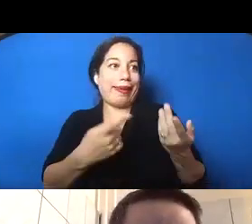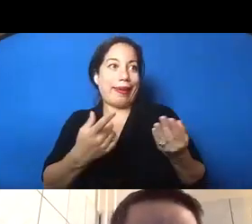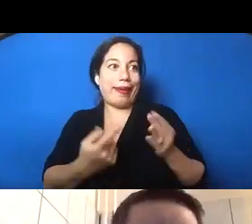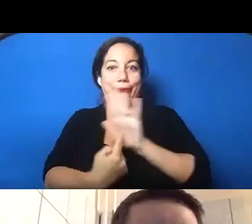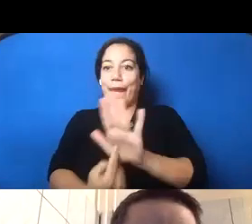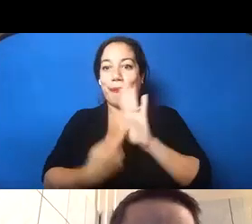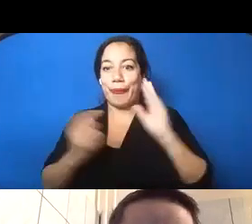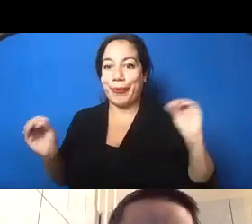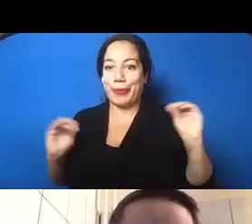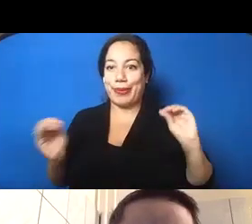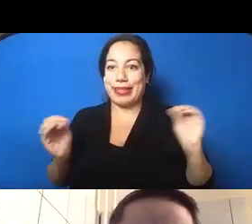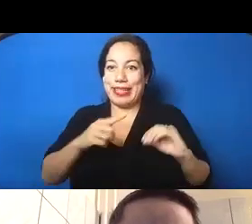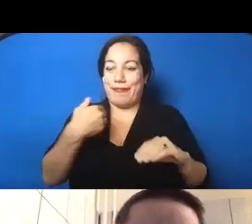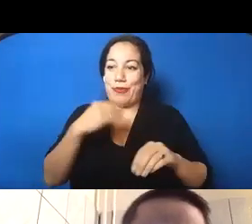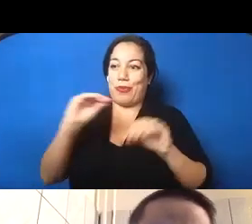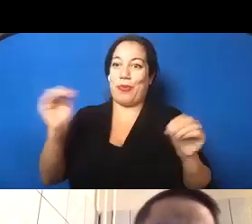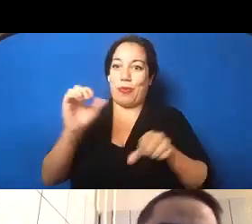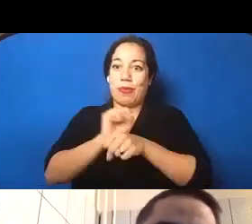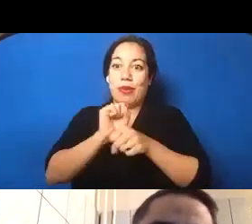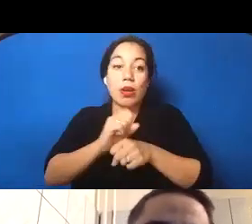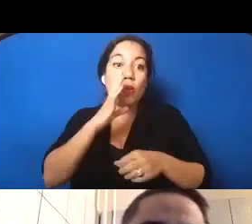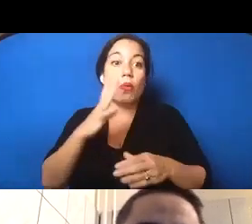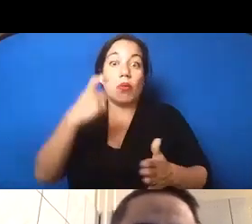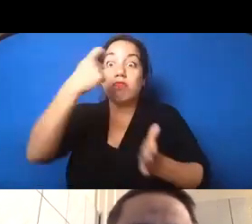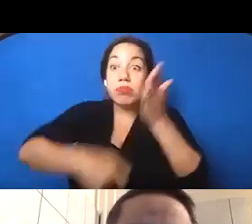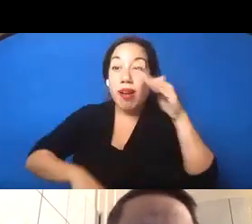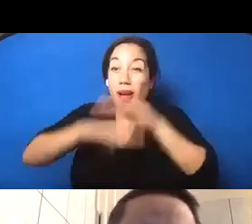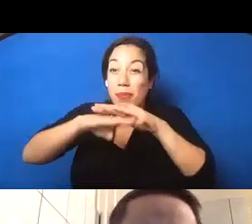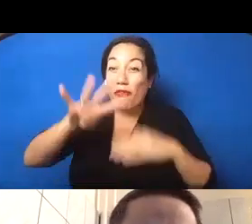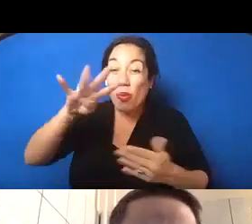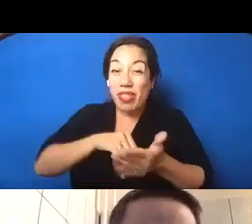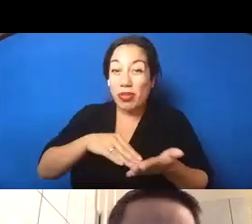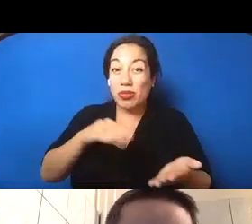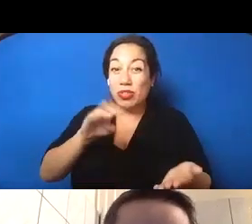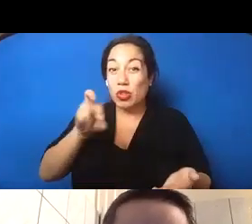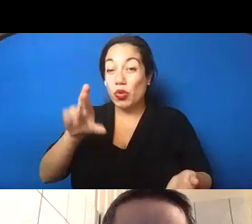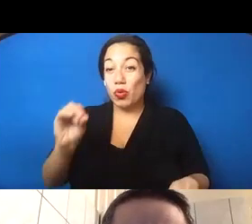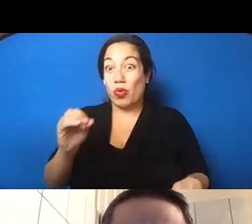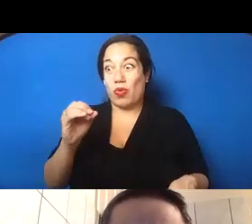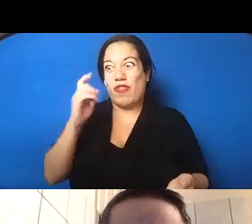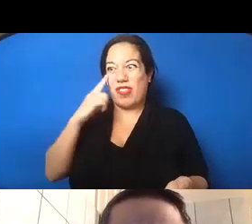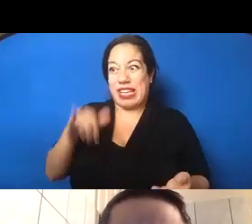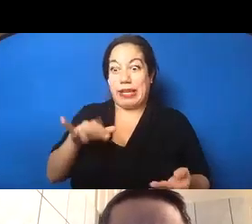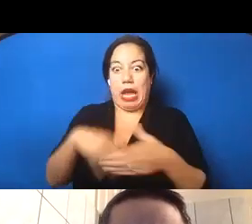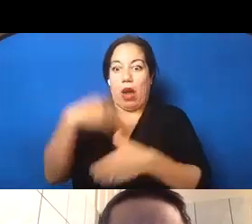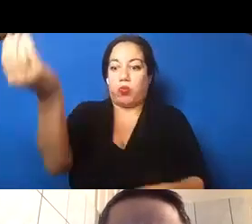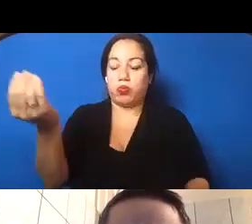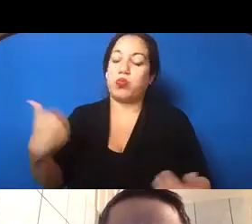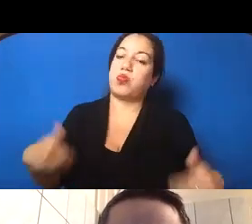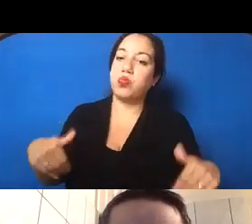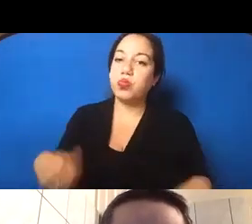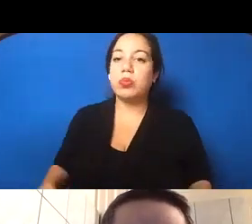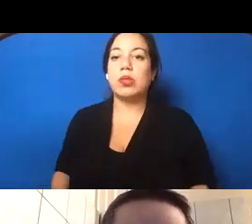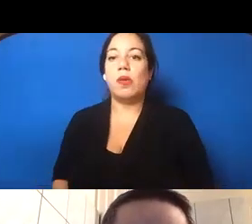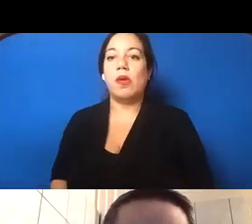them have got a lot of big fines, up to 4,000 euros for such a thing. The other issue for lacking